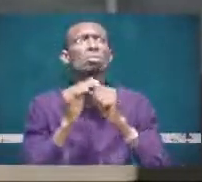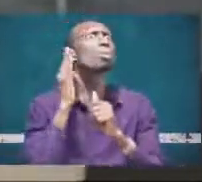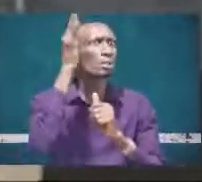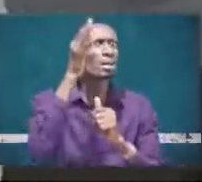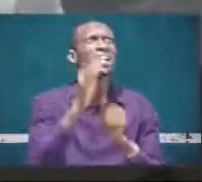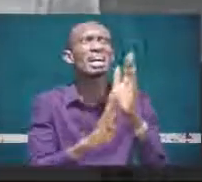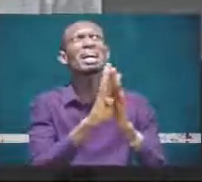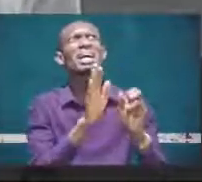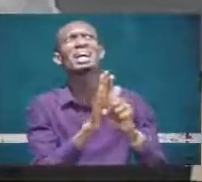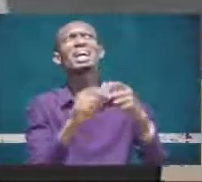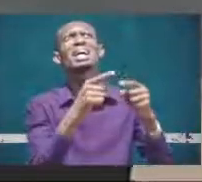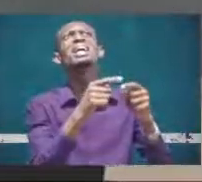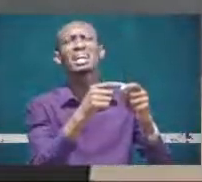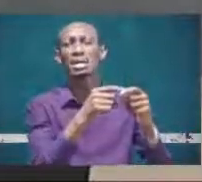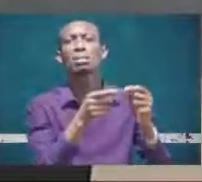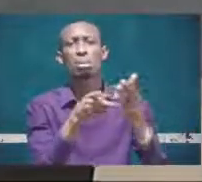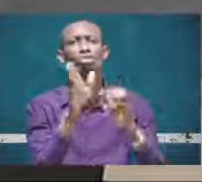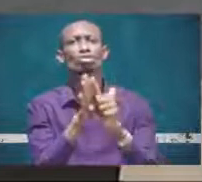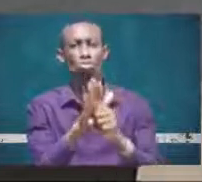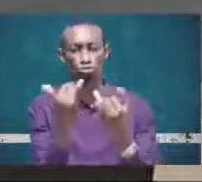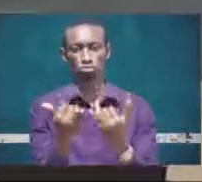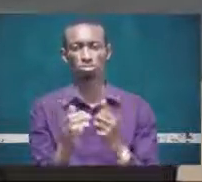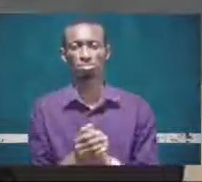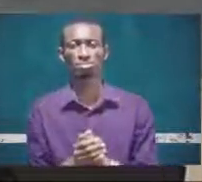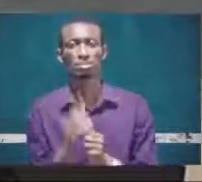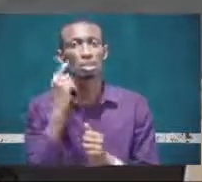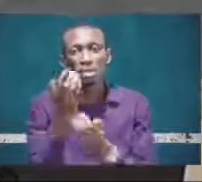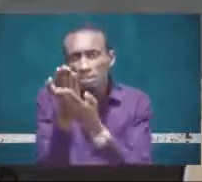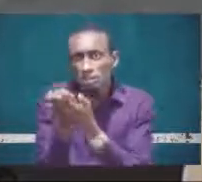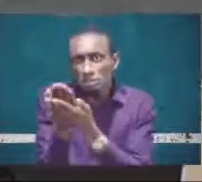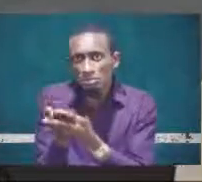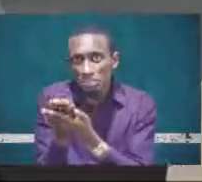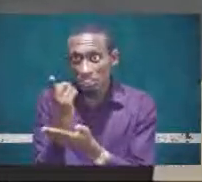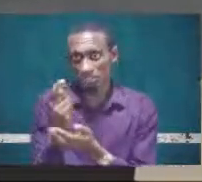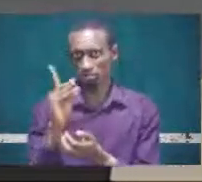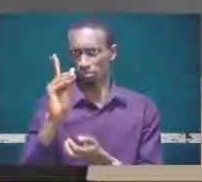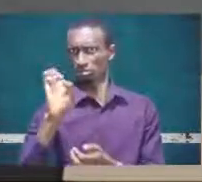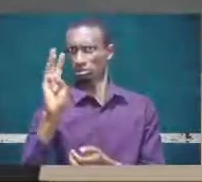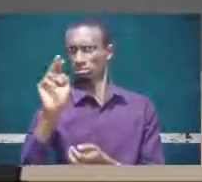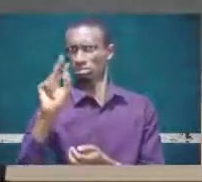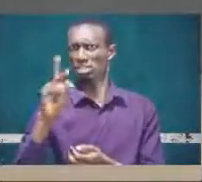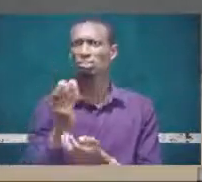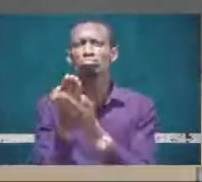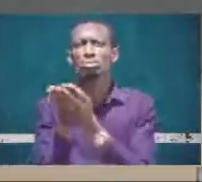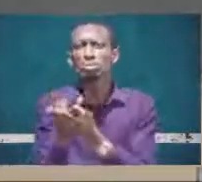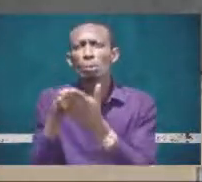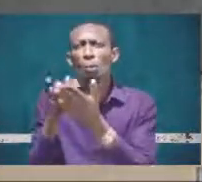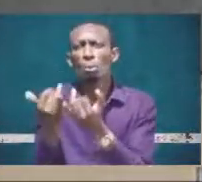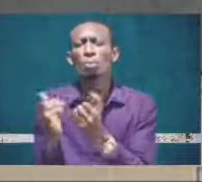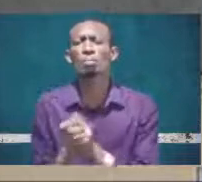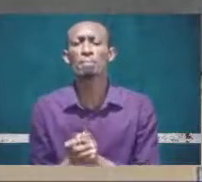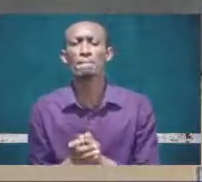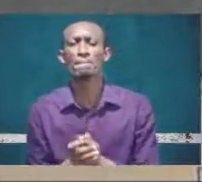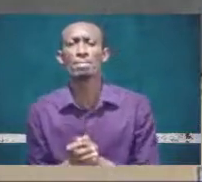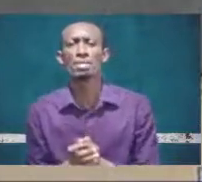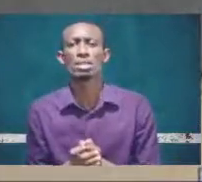the future. Then we have demand for necessities. You see, this one, they have inelastic demand for